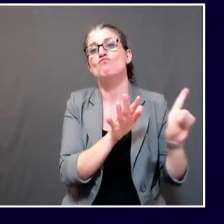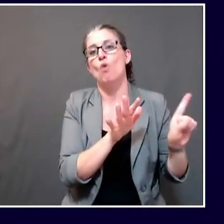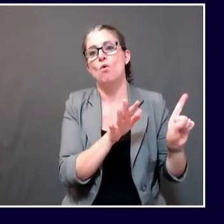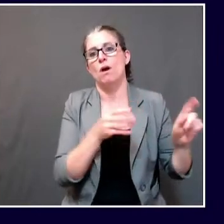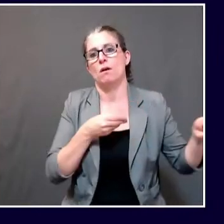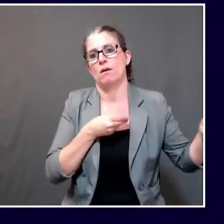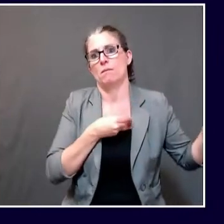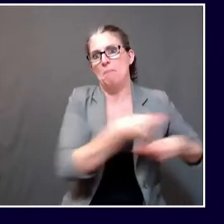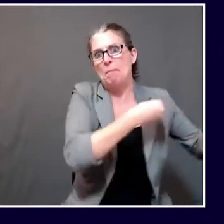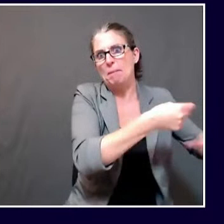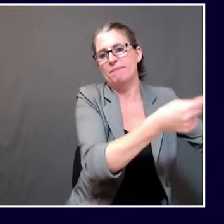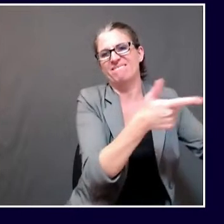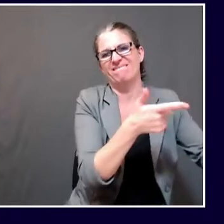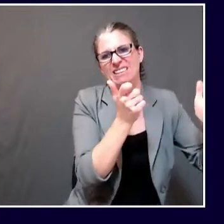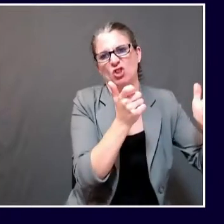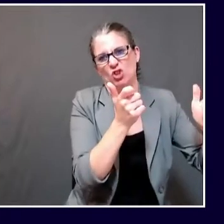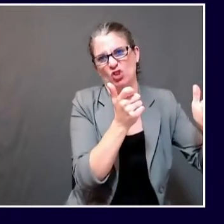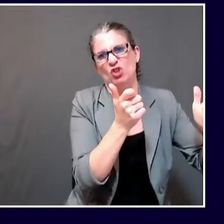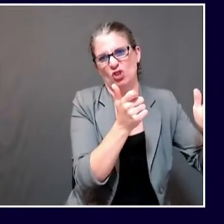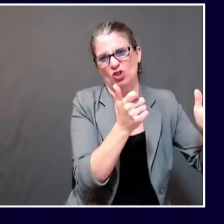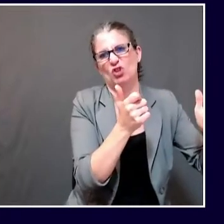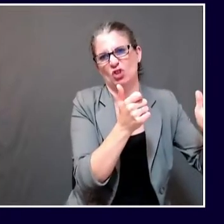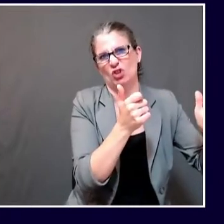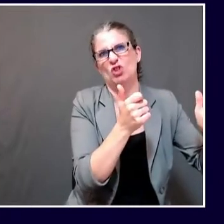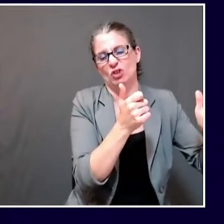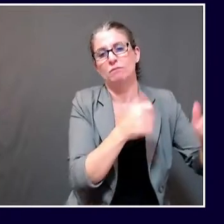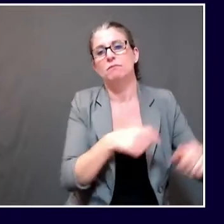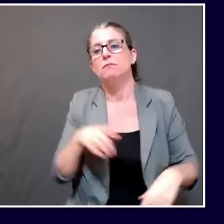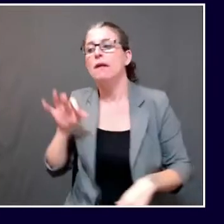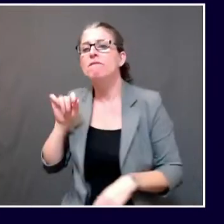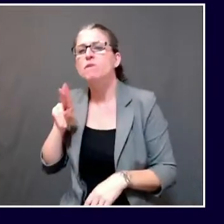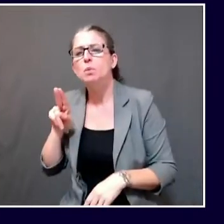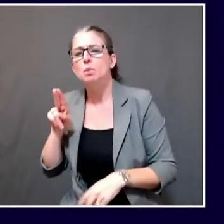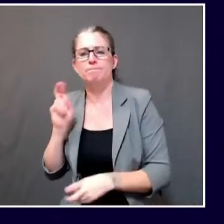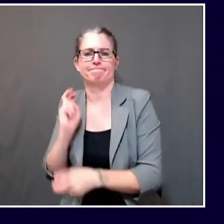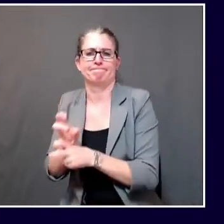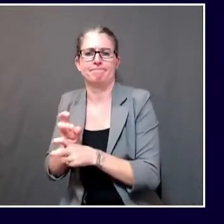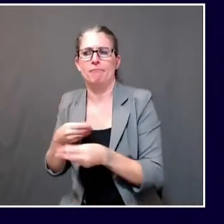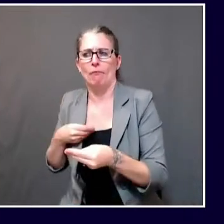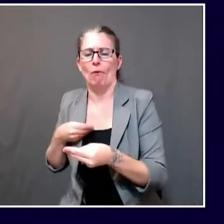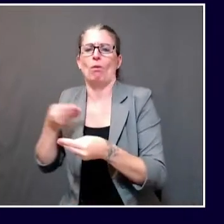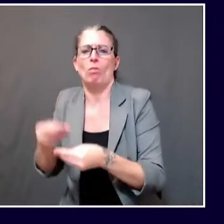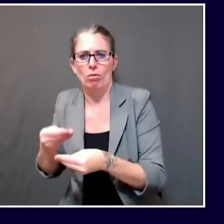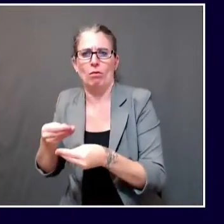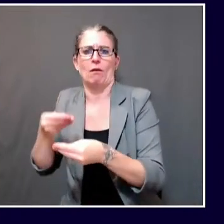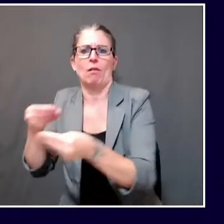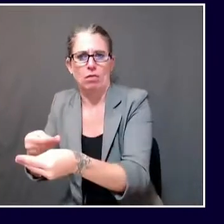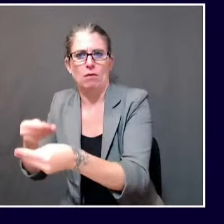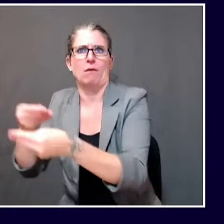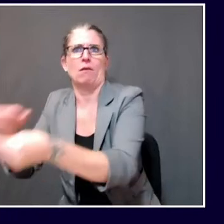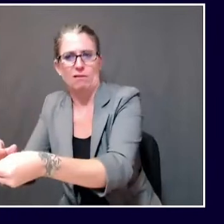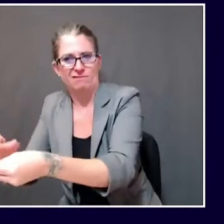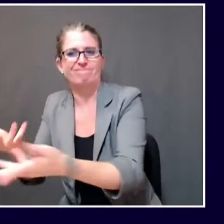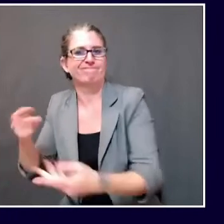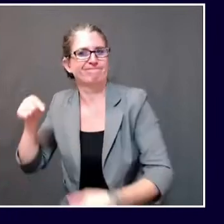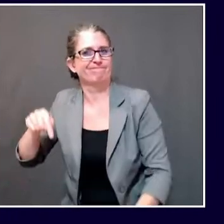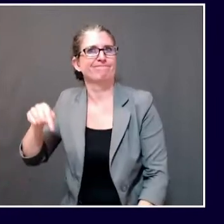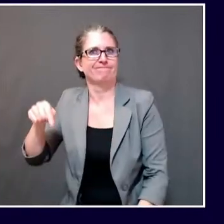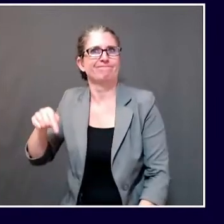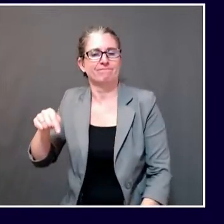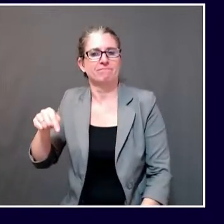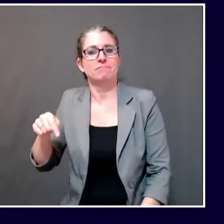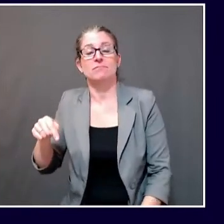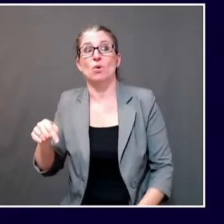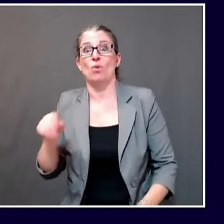flu. That's one reason COVID-19 has exploded around the globe in the fashion that it has. So even though our